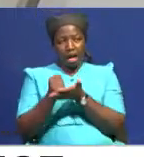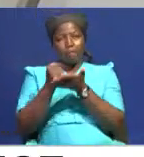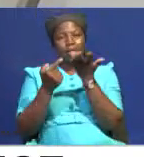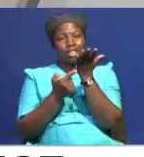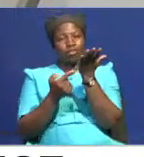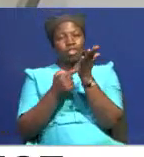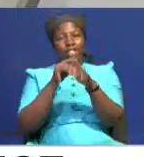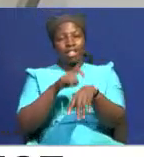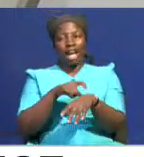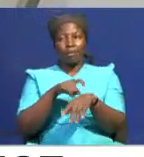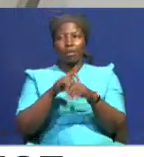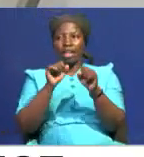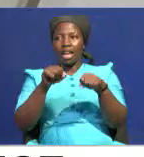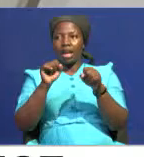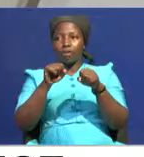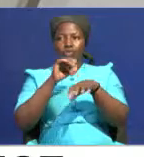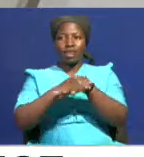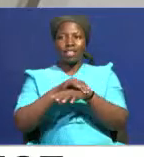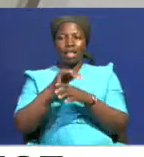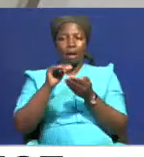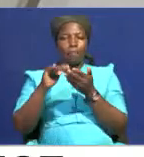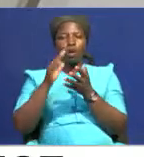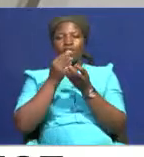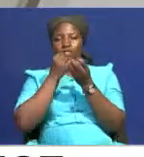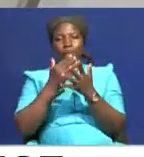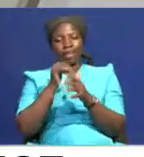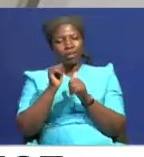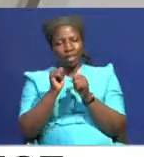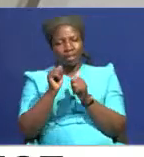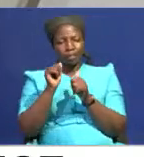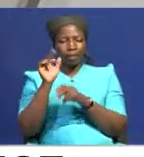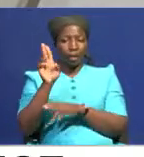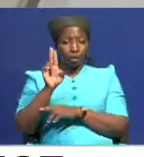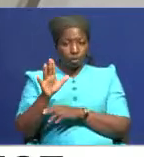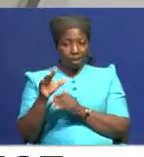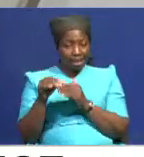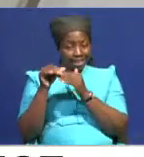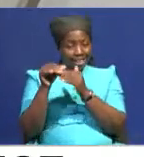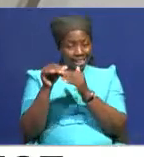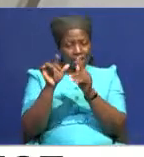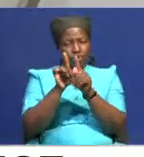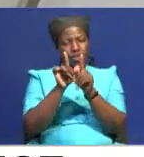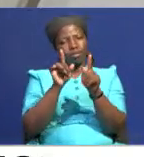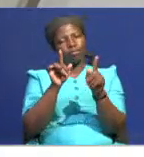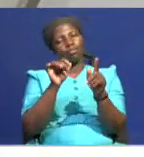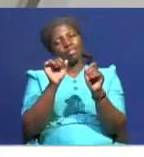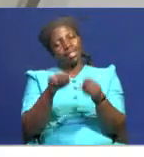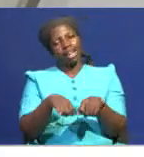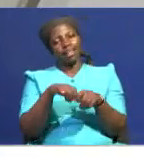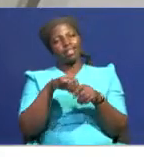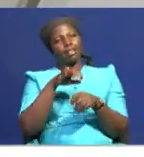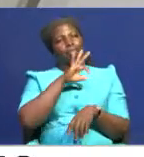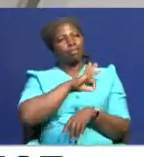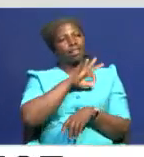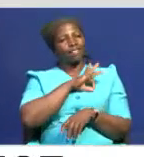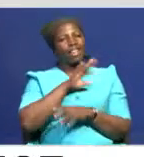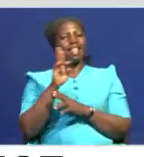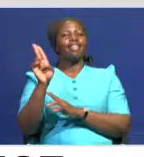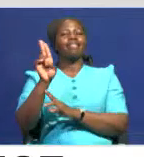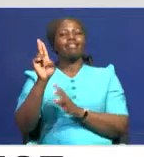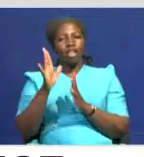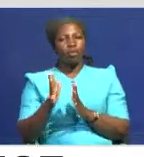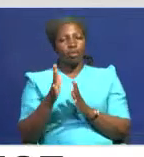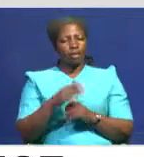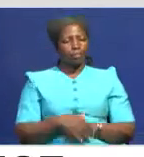we able to get more information that is consumer driven, that is also beneficial to the end customer. As we come to the close, yes,